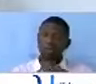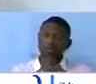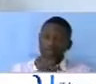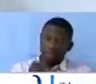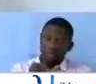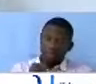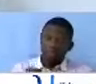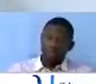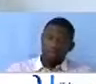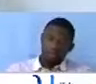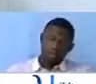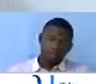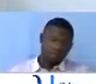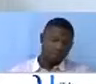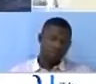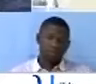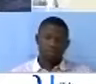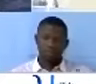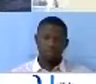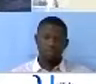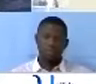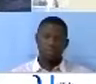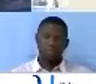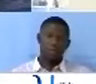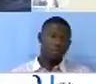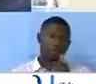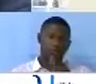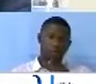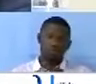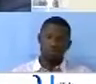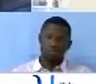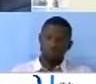Yes, Chairman. And you detained them according to